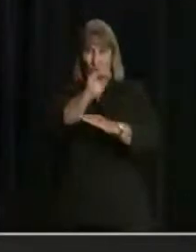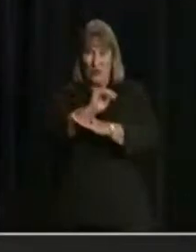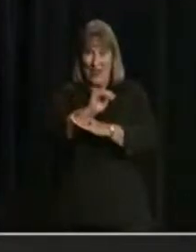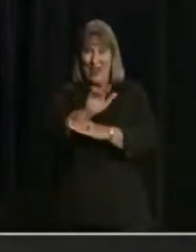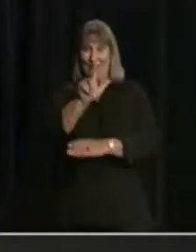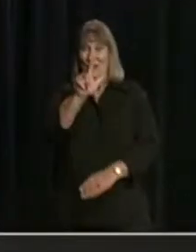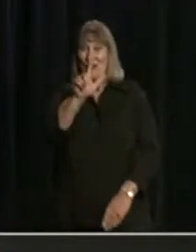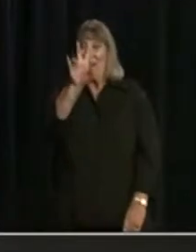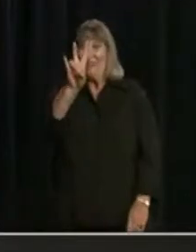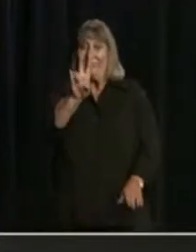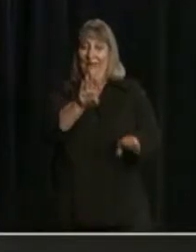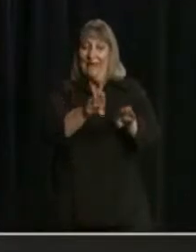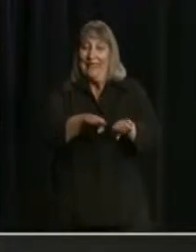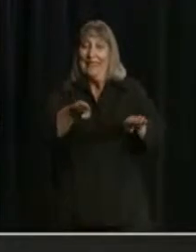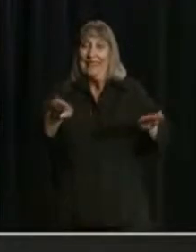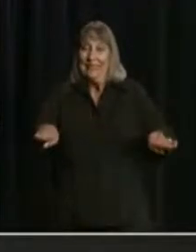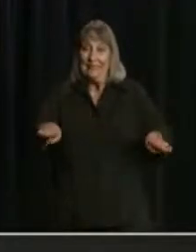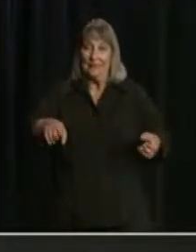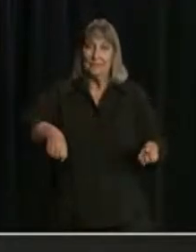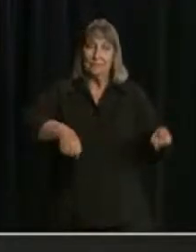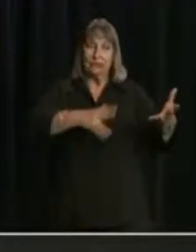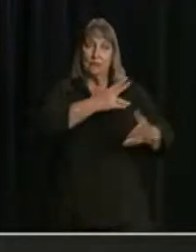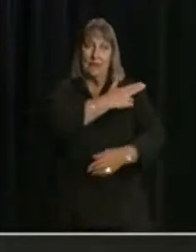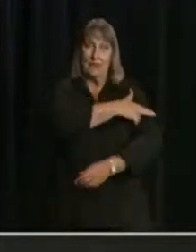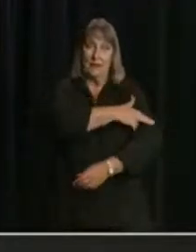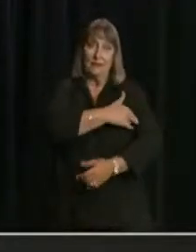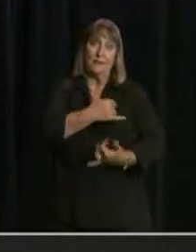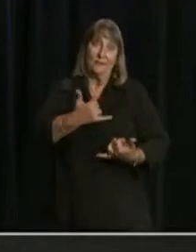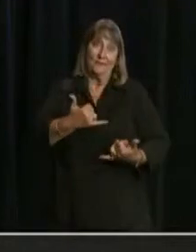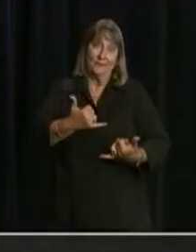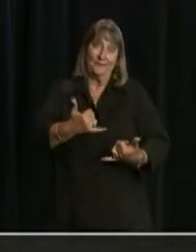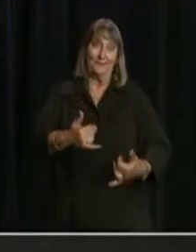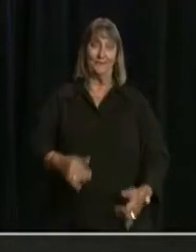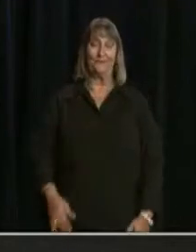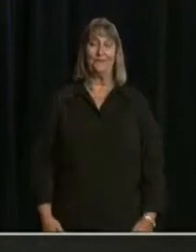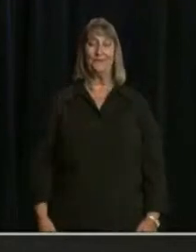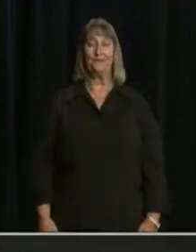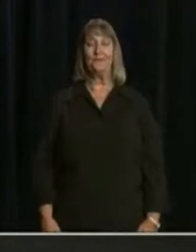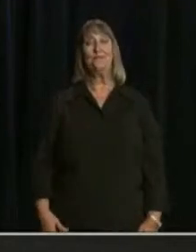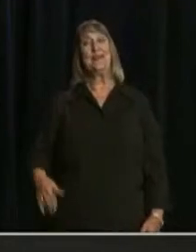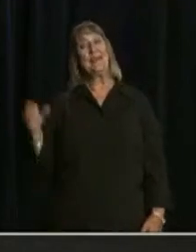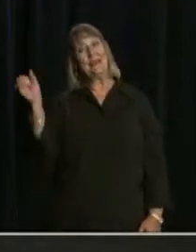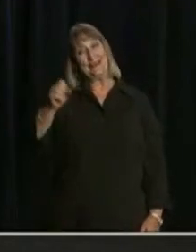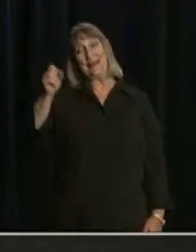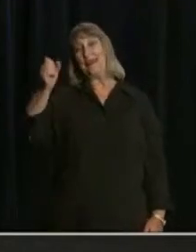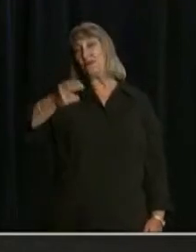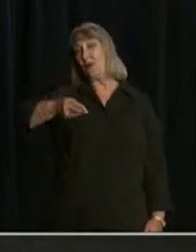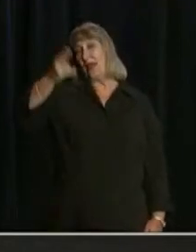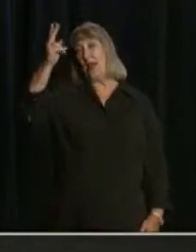turn it over now to Judge Wolff. Thanks, Mayor. Yeah, we had a high, I think, of